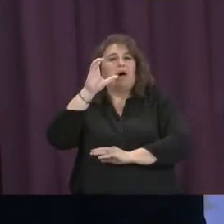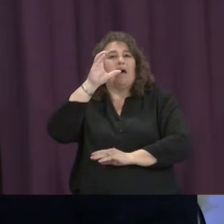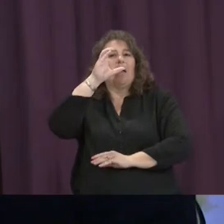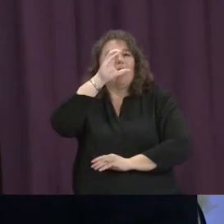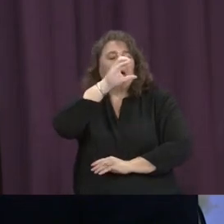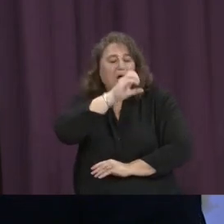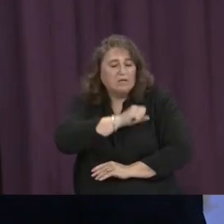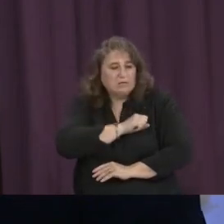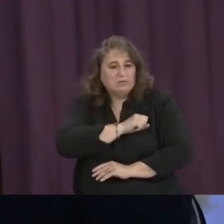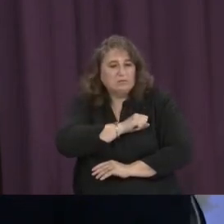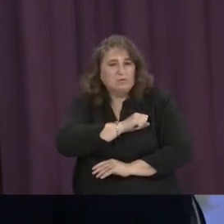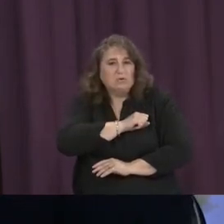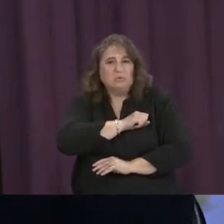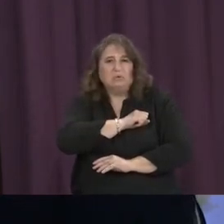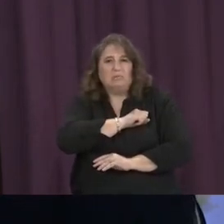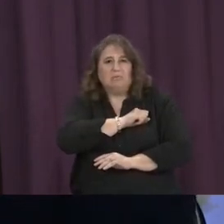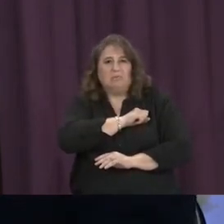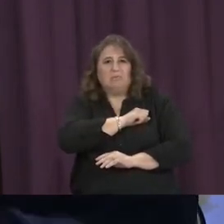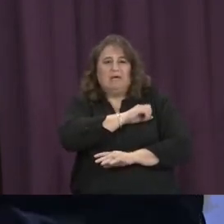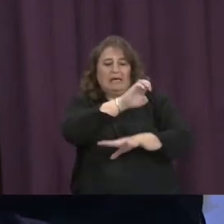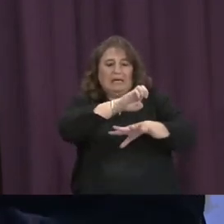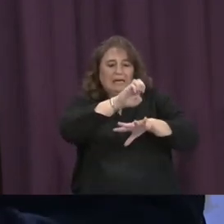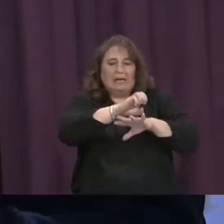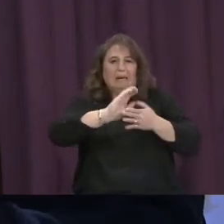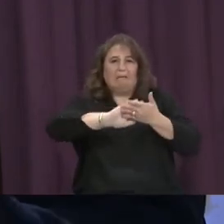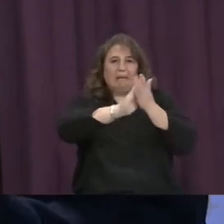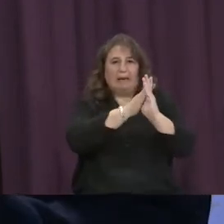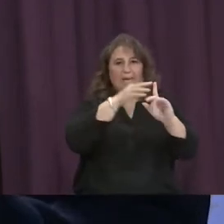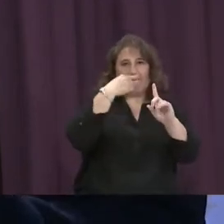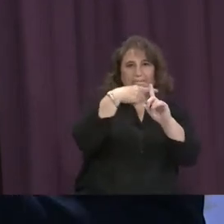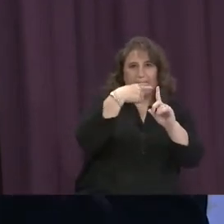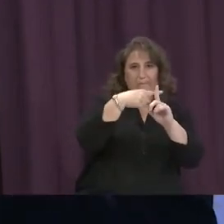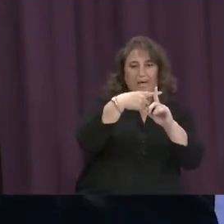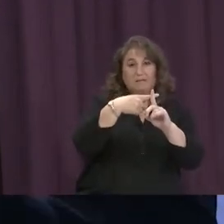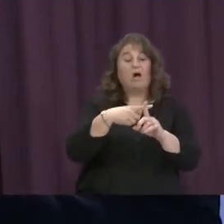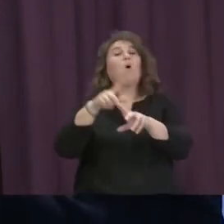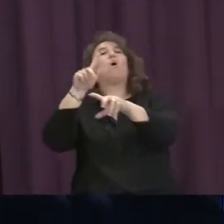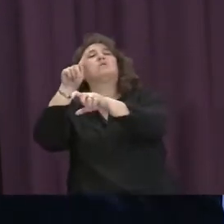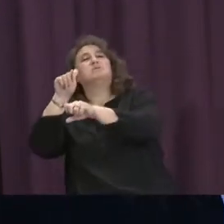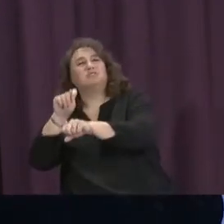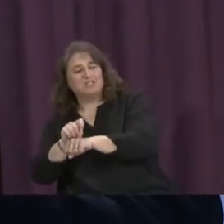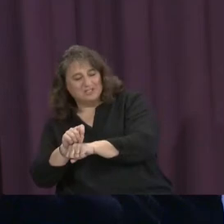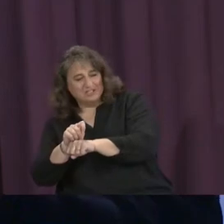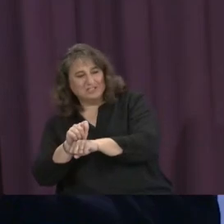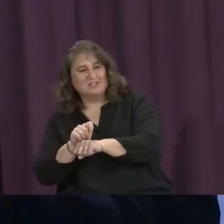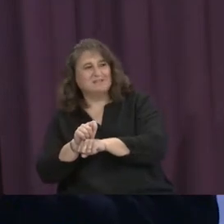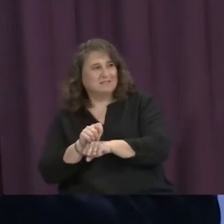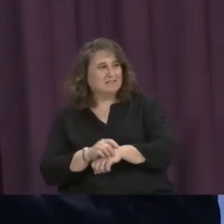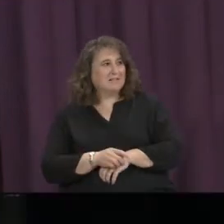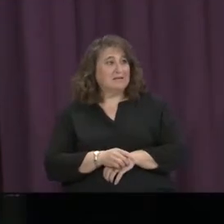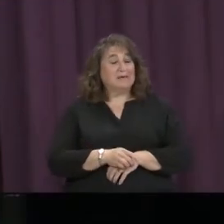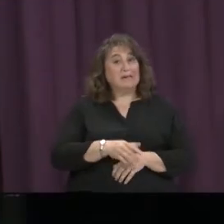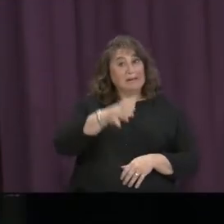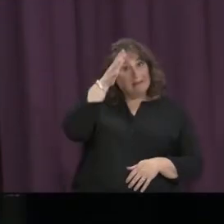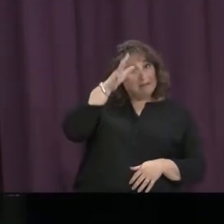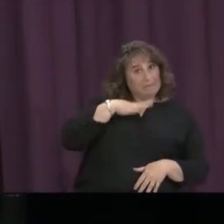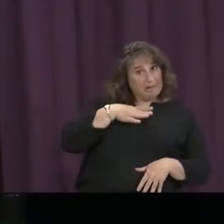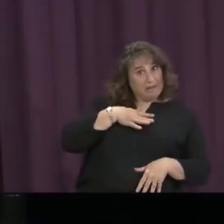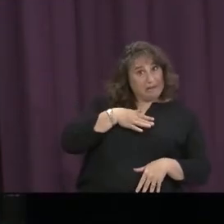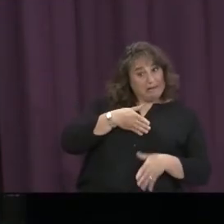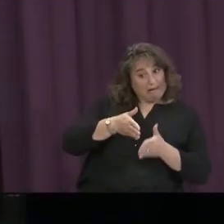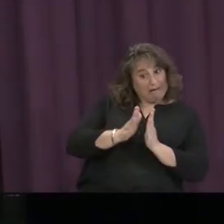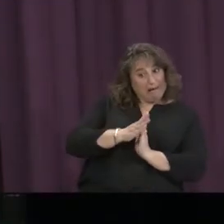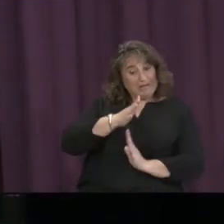received in a positive way. Oh, tradition. Yes. A tradition, yes. The man should ask the woman, hmm, not happening